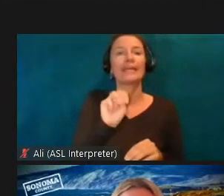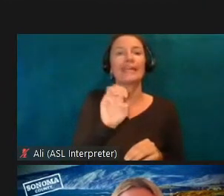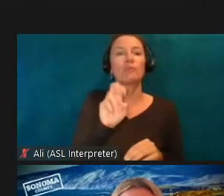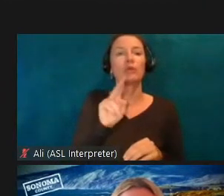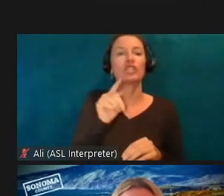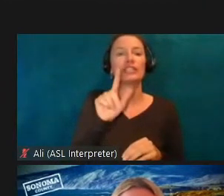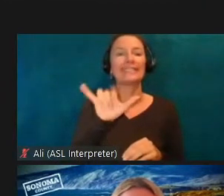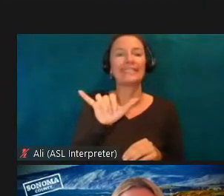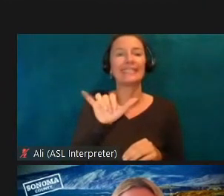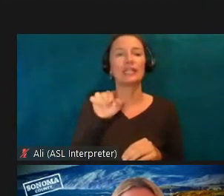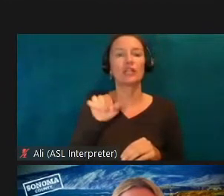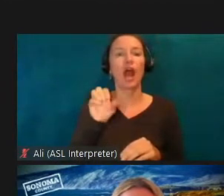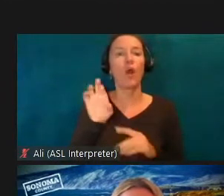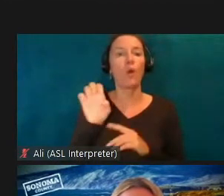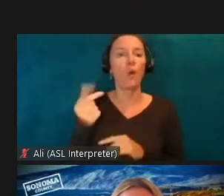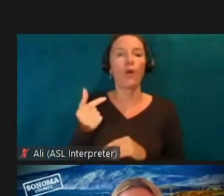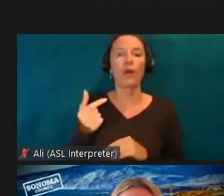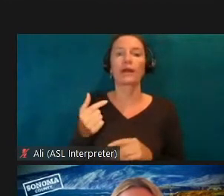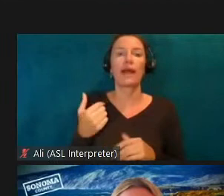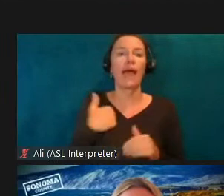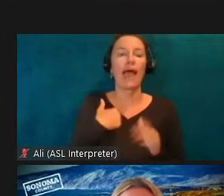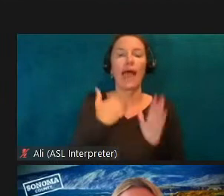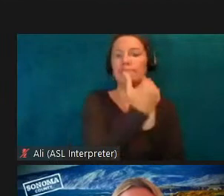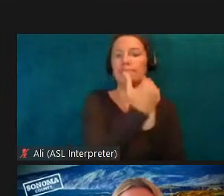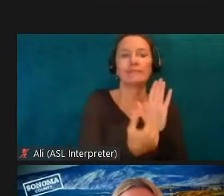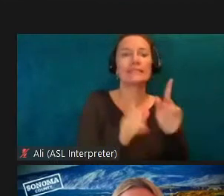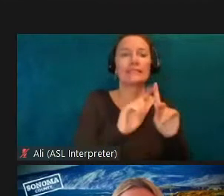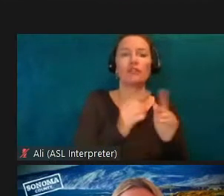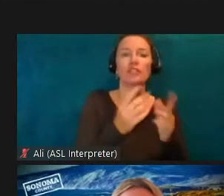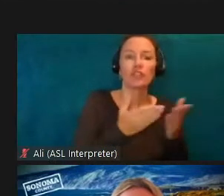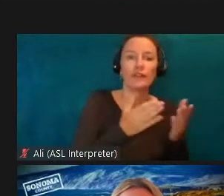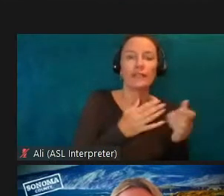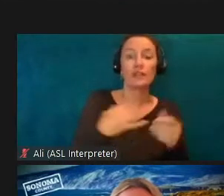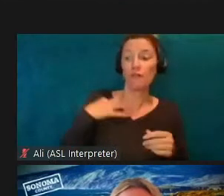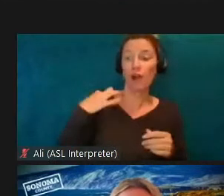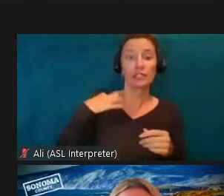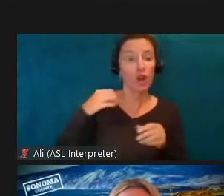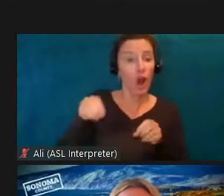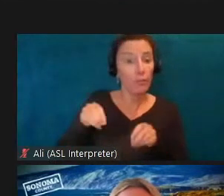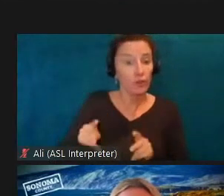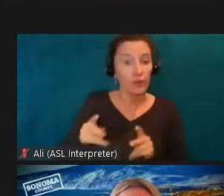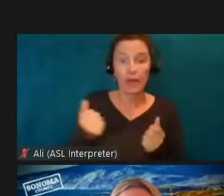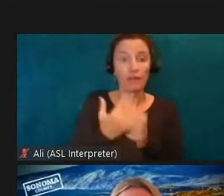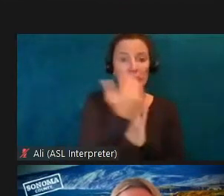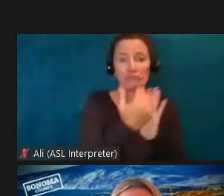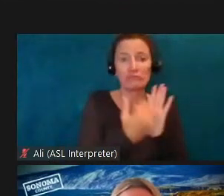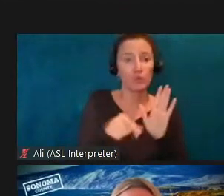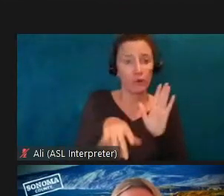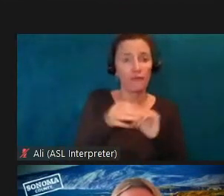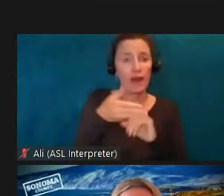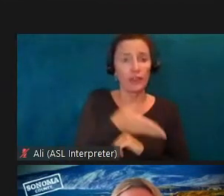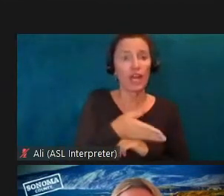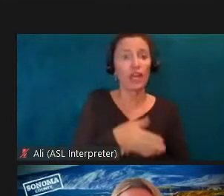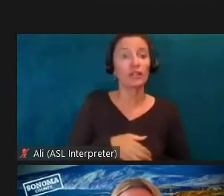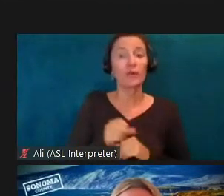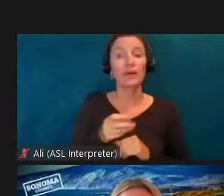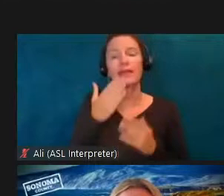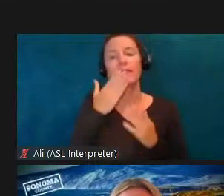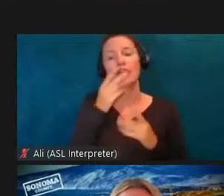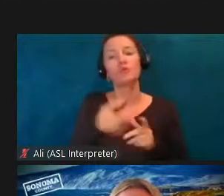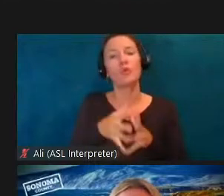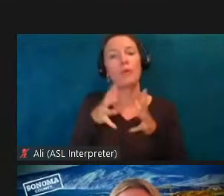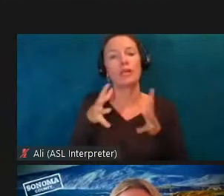it's children, seniors, mental health services, volunteer opportunities. You're going to find it all there. So go there. Okay, thank you so